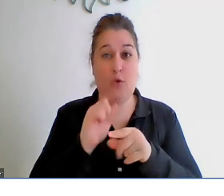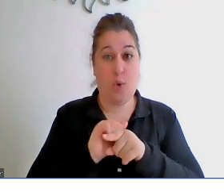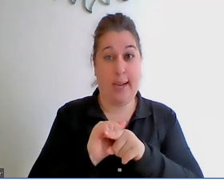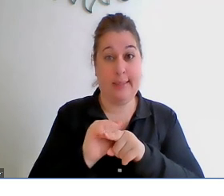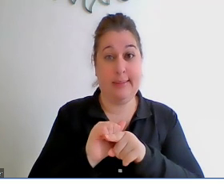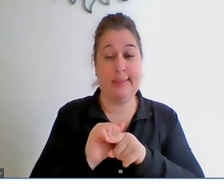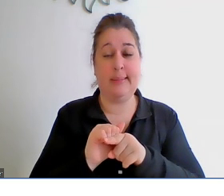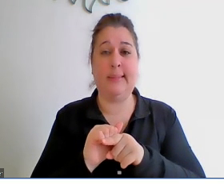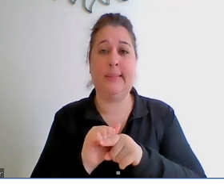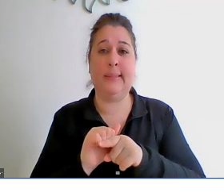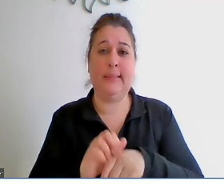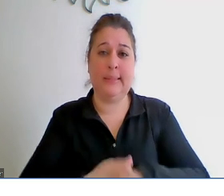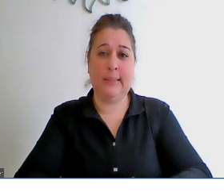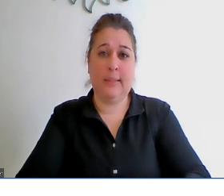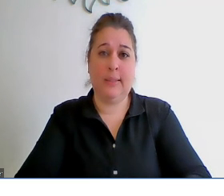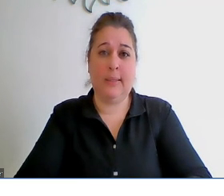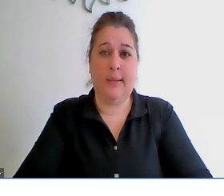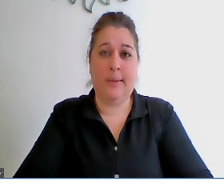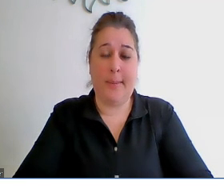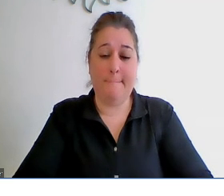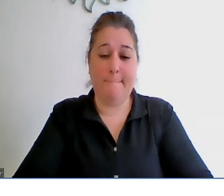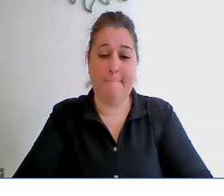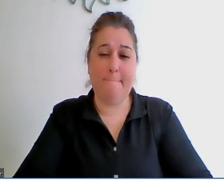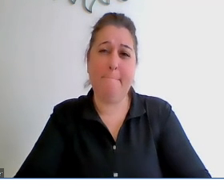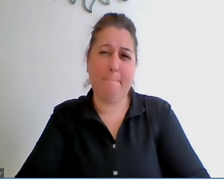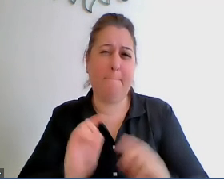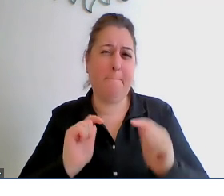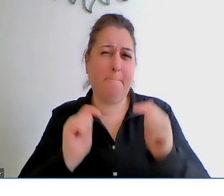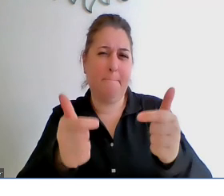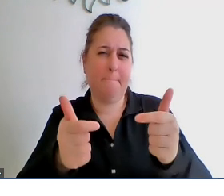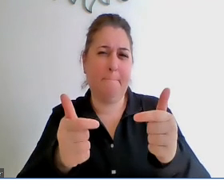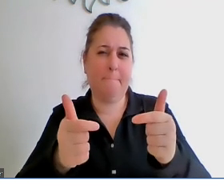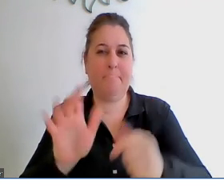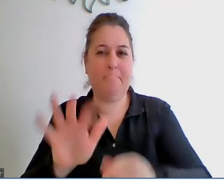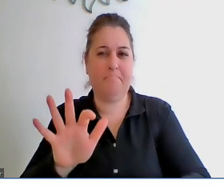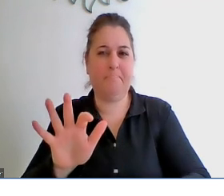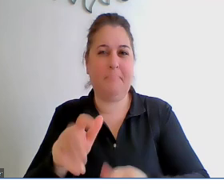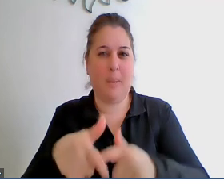All right, last slide for practice with these.